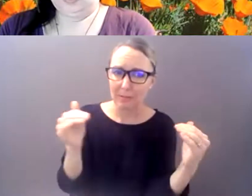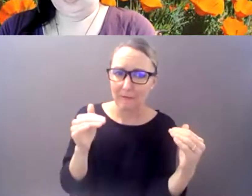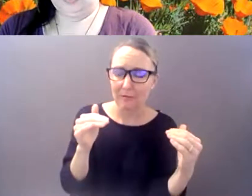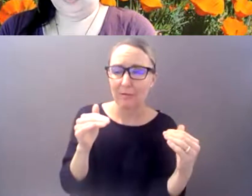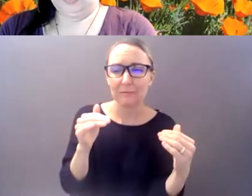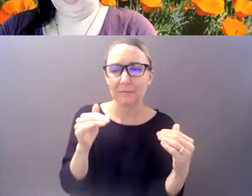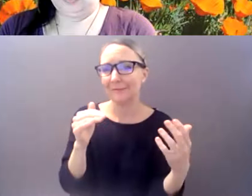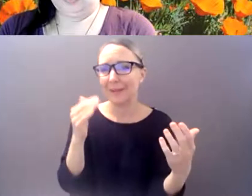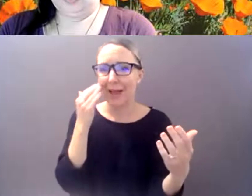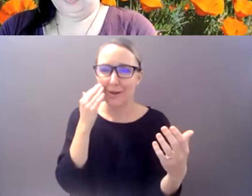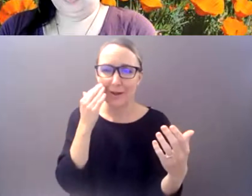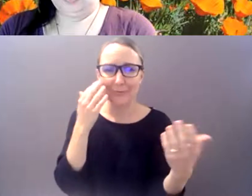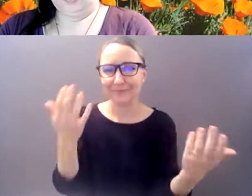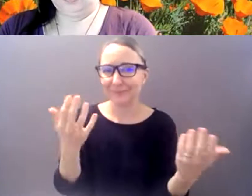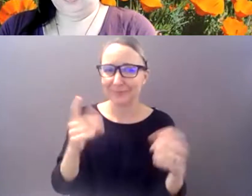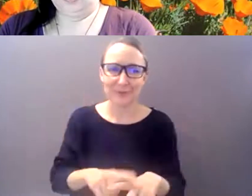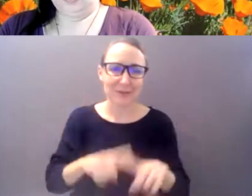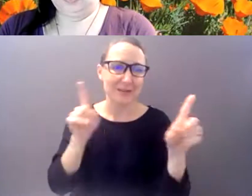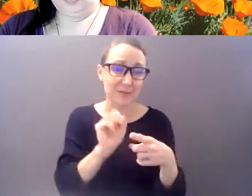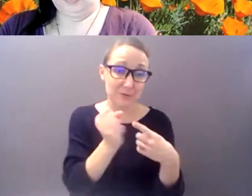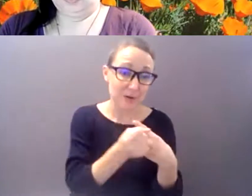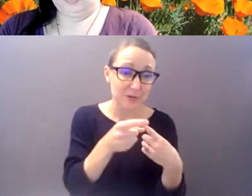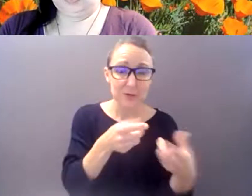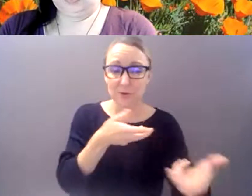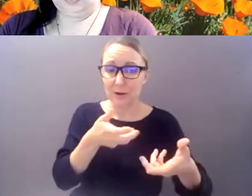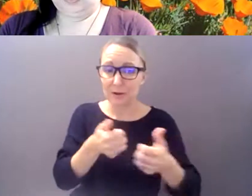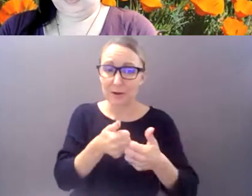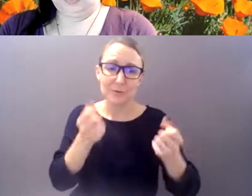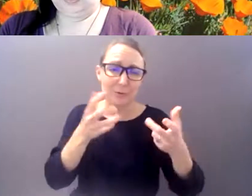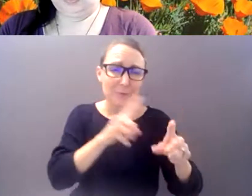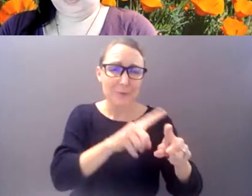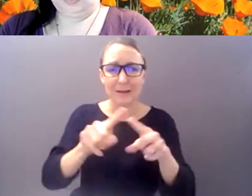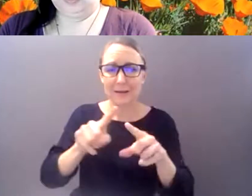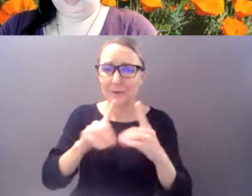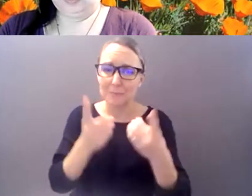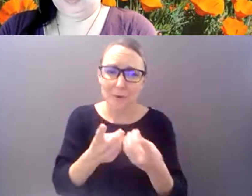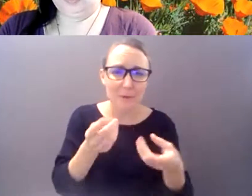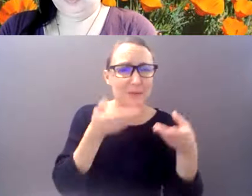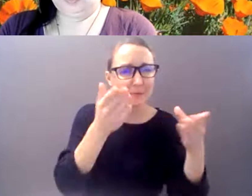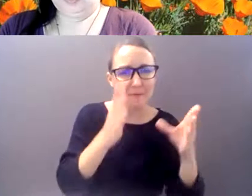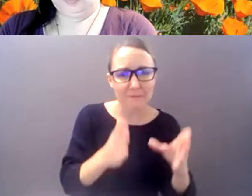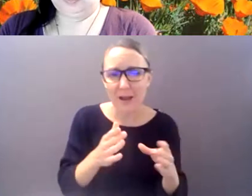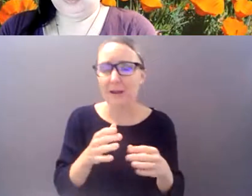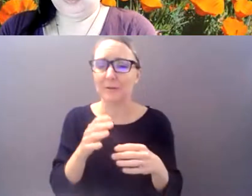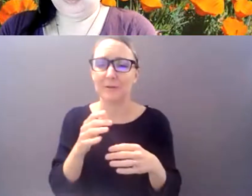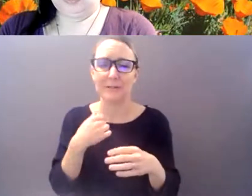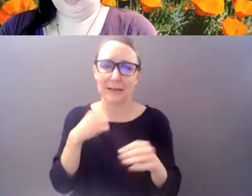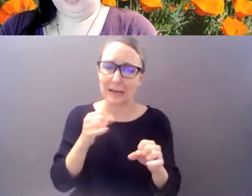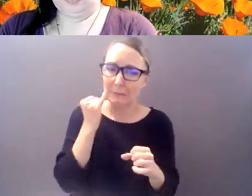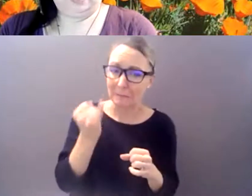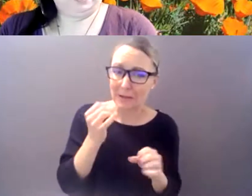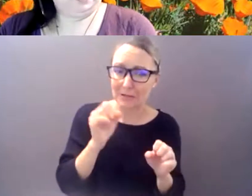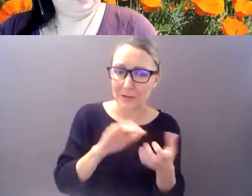other situation where you interact with so many different departments and providers. And I can imagine it can be